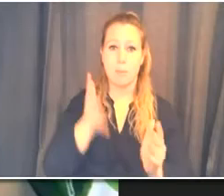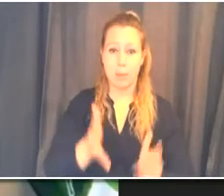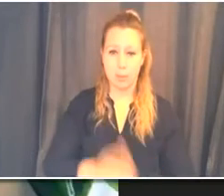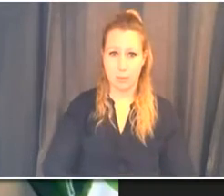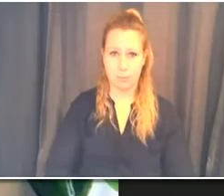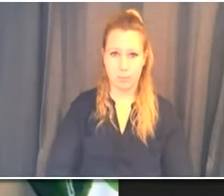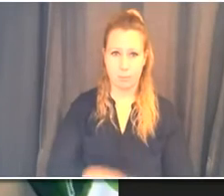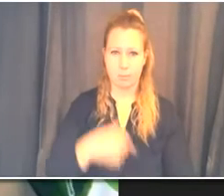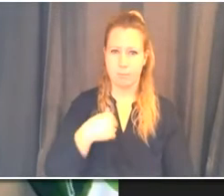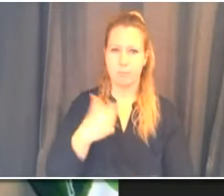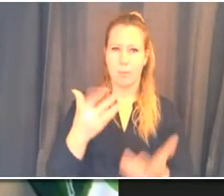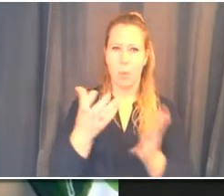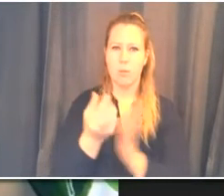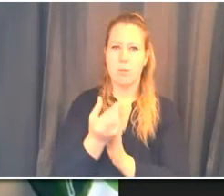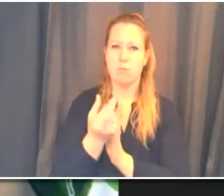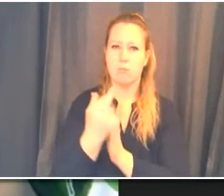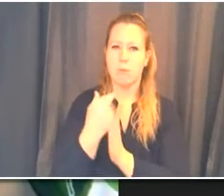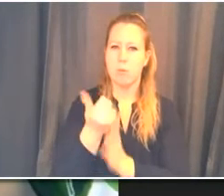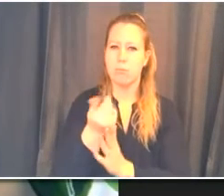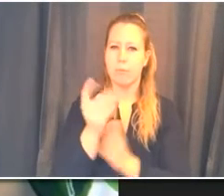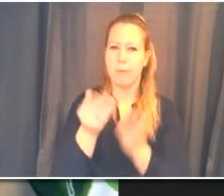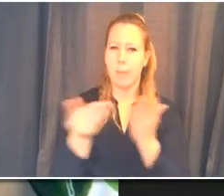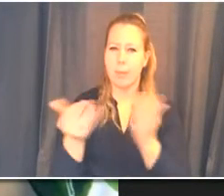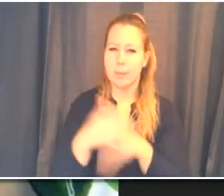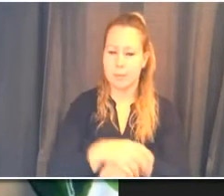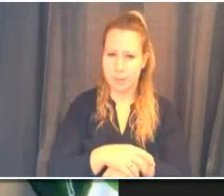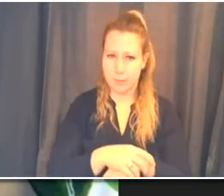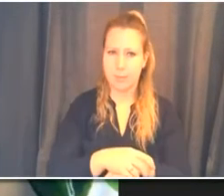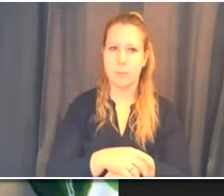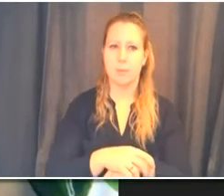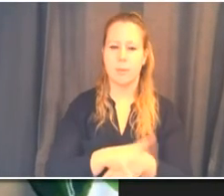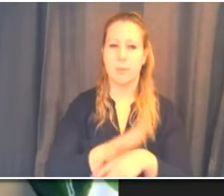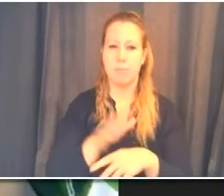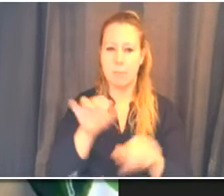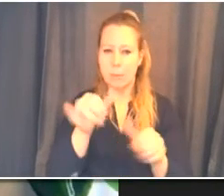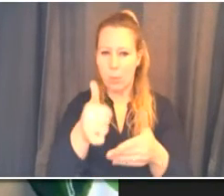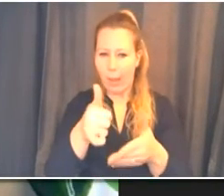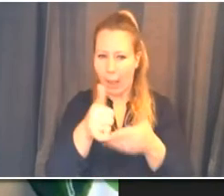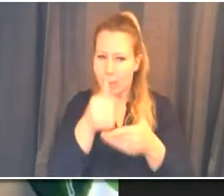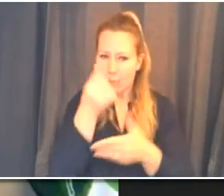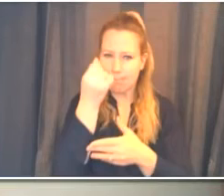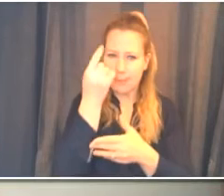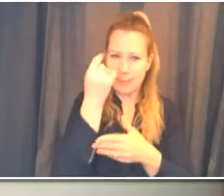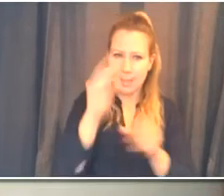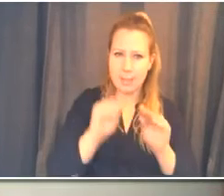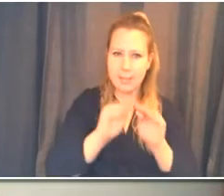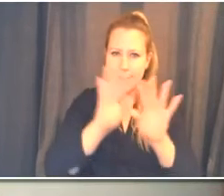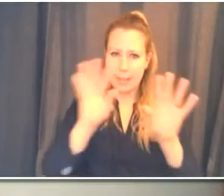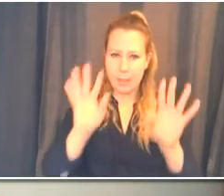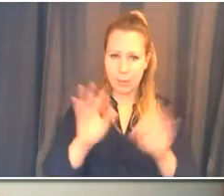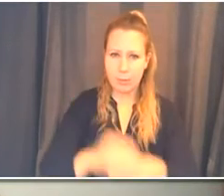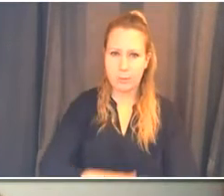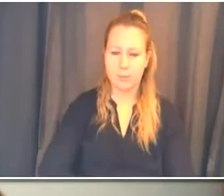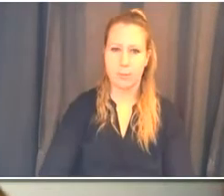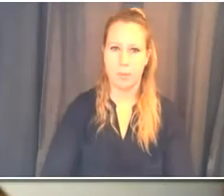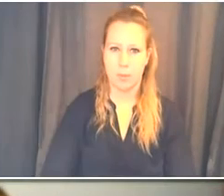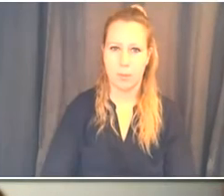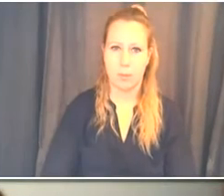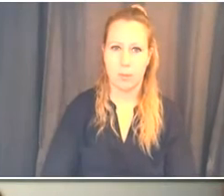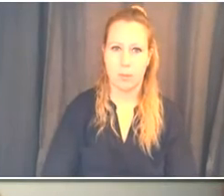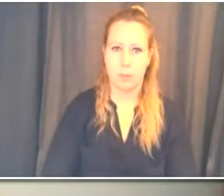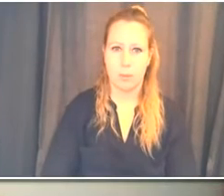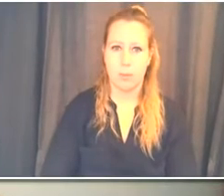held up by the NYPD it's solely because of do it well I mean I I'm not